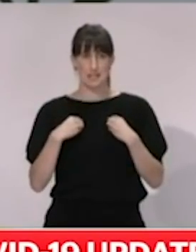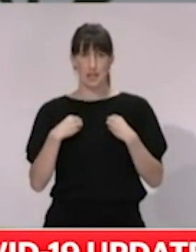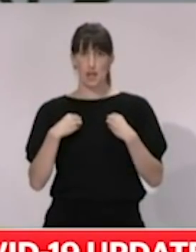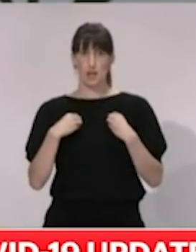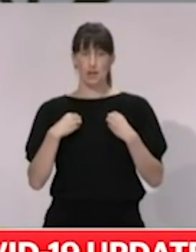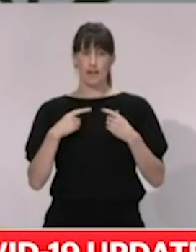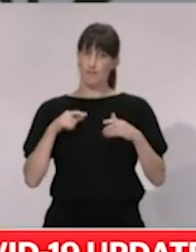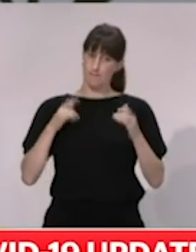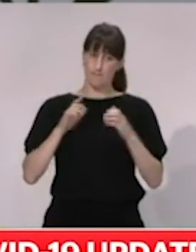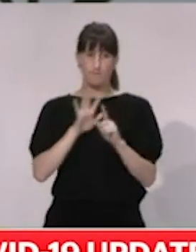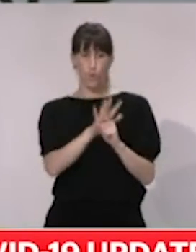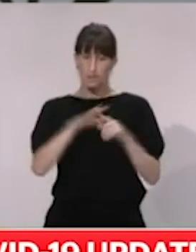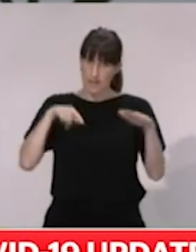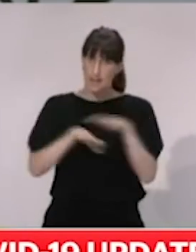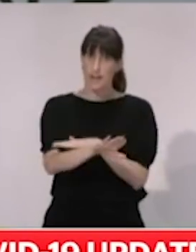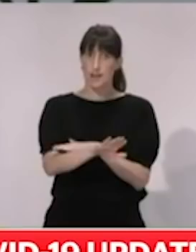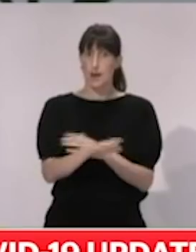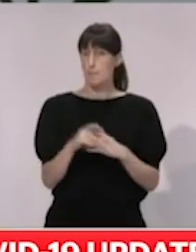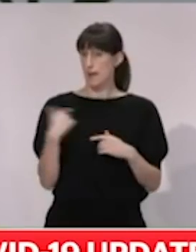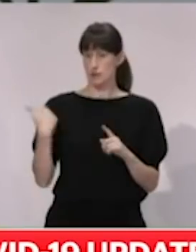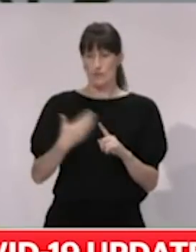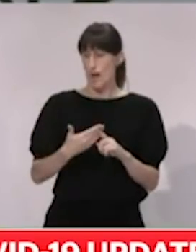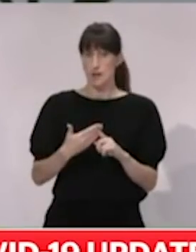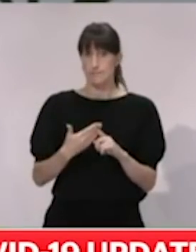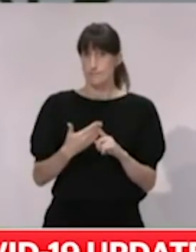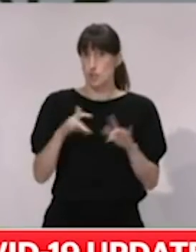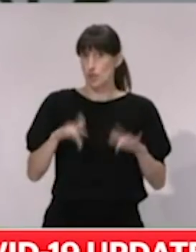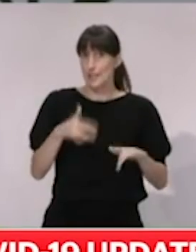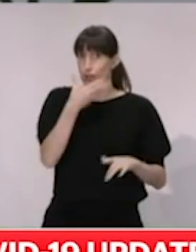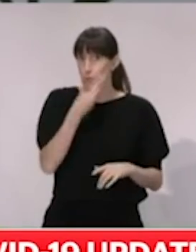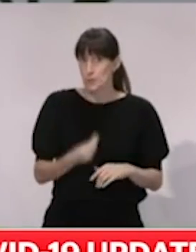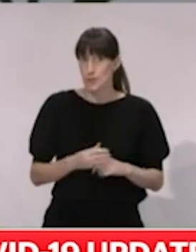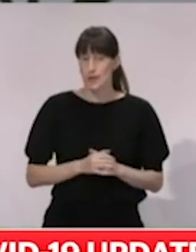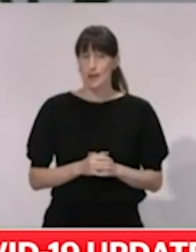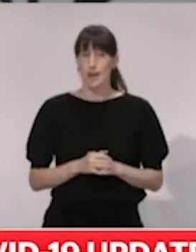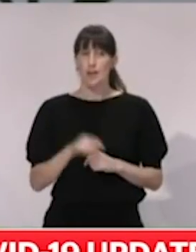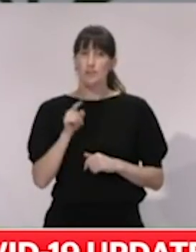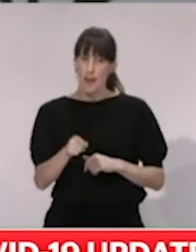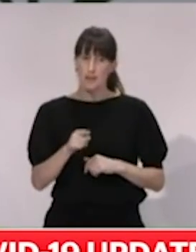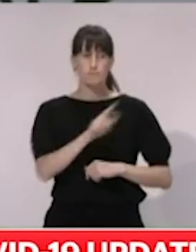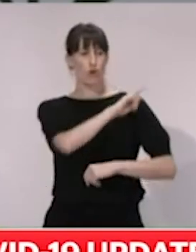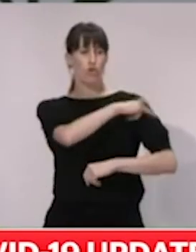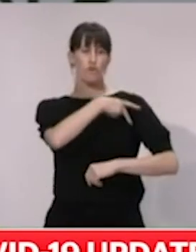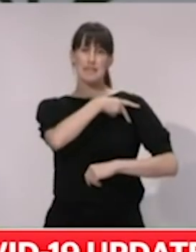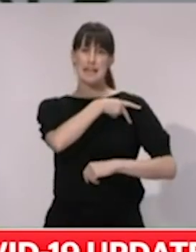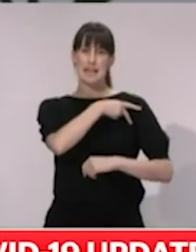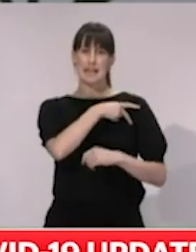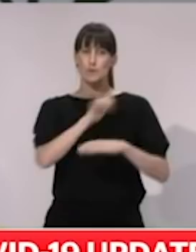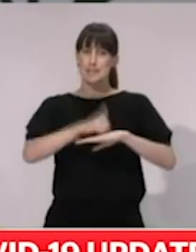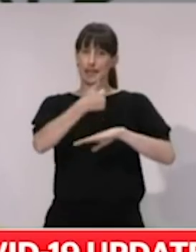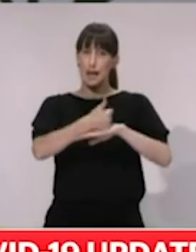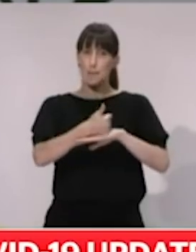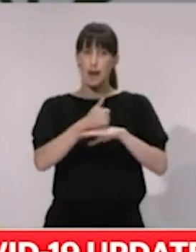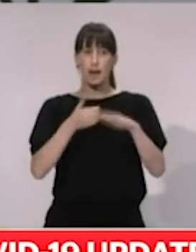powers. The powers are narrowed from what has been in place under the previous state of emergency and